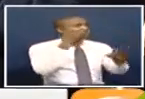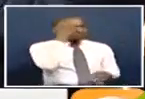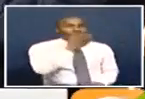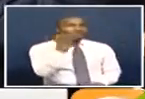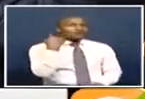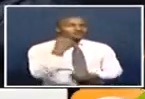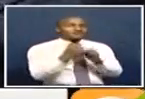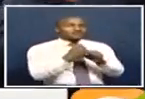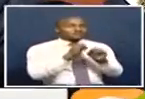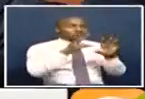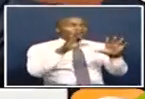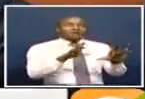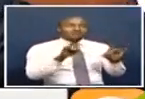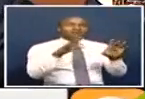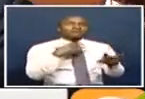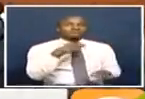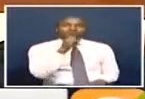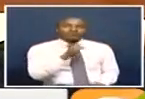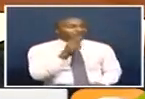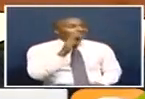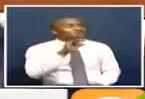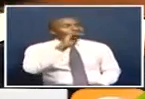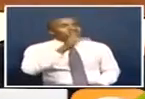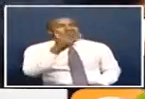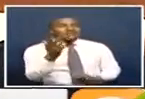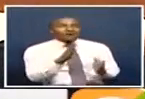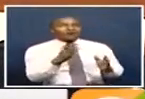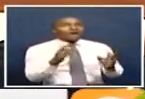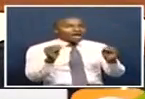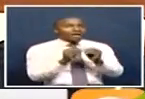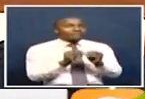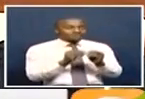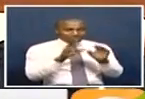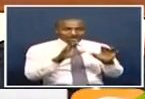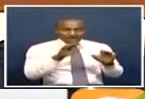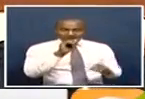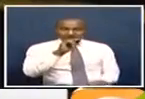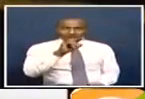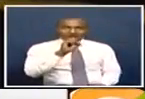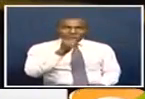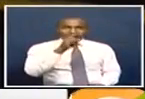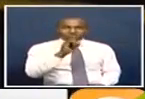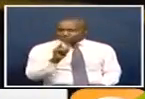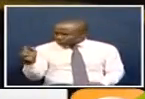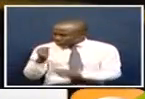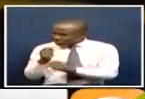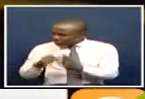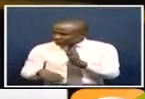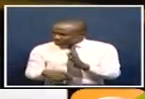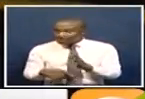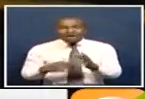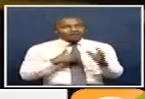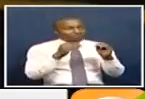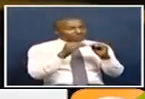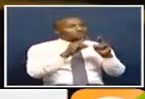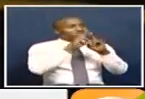in Austria. Those old people to see how cities are. I met him in Austria. What were you doing in Austria? I was in a meeting of the